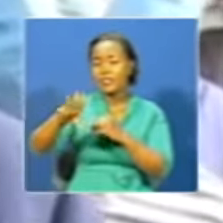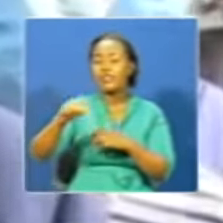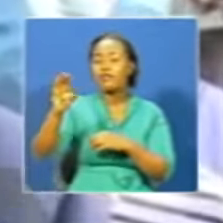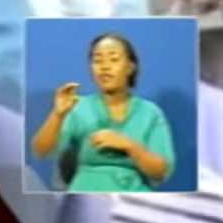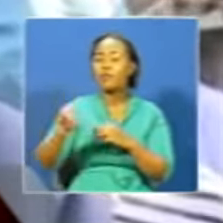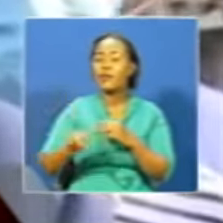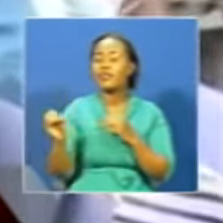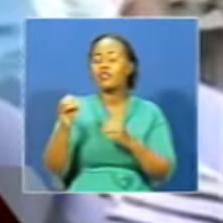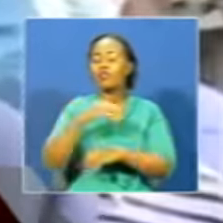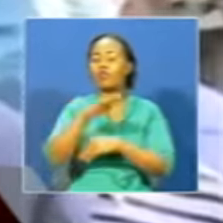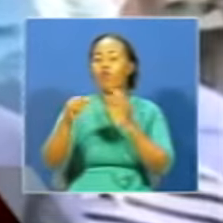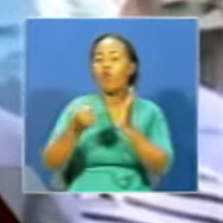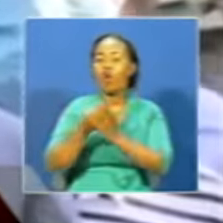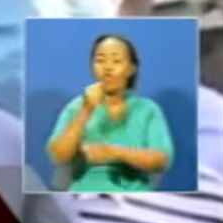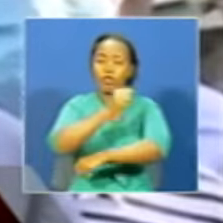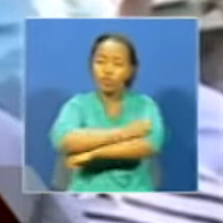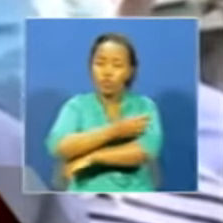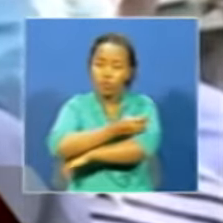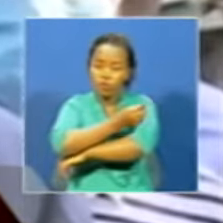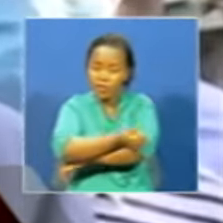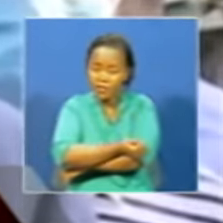of